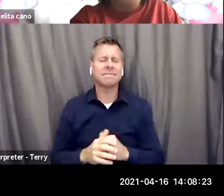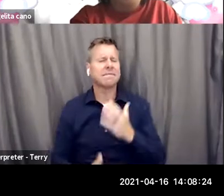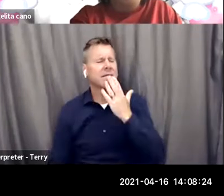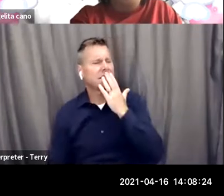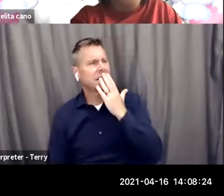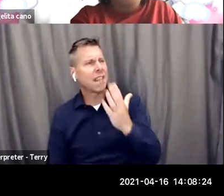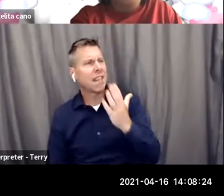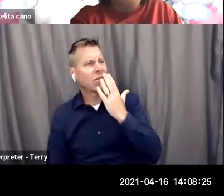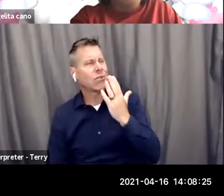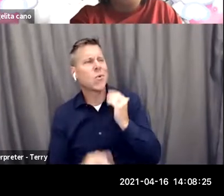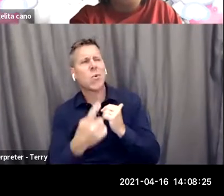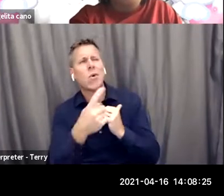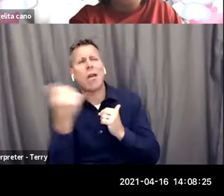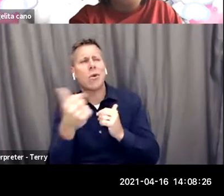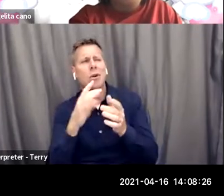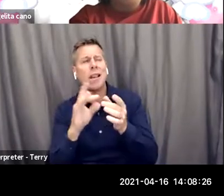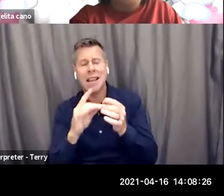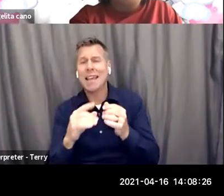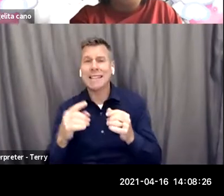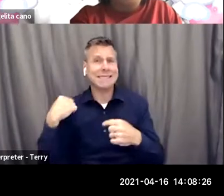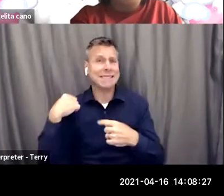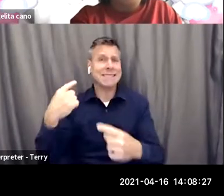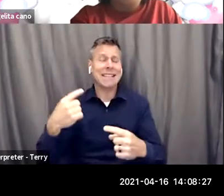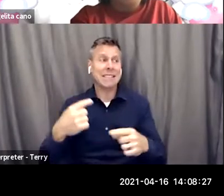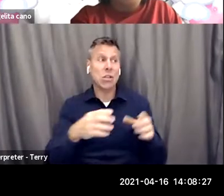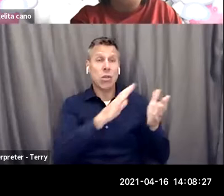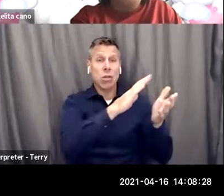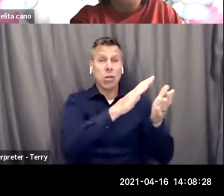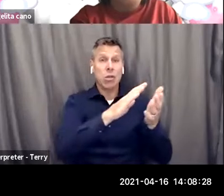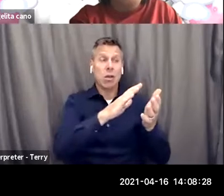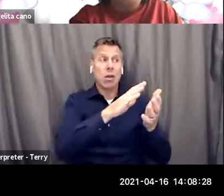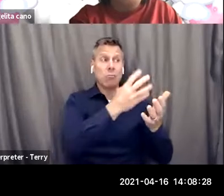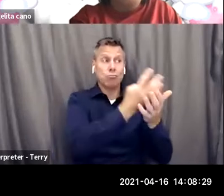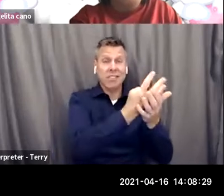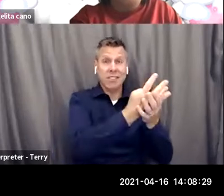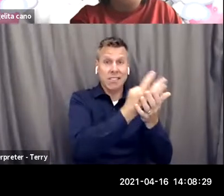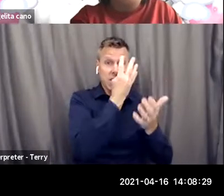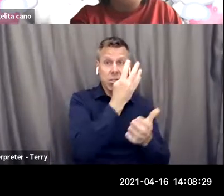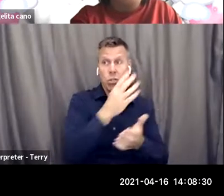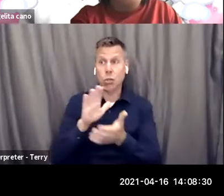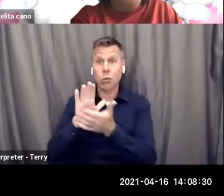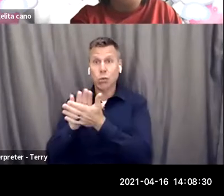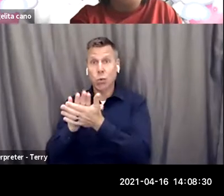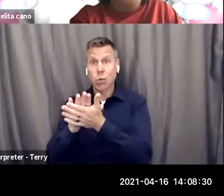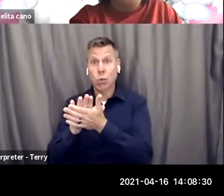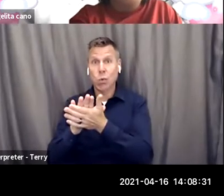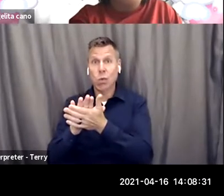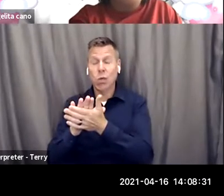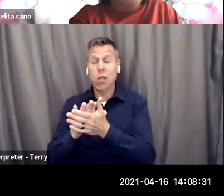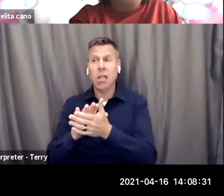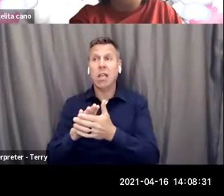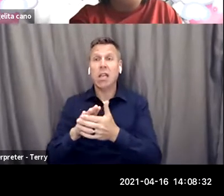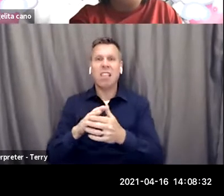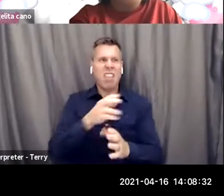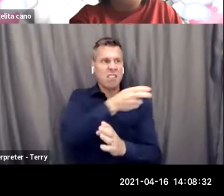the history of hearing about the school to prison pipeline, I always associated the pipeline as the negative